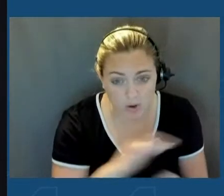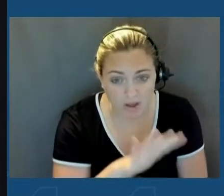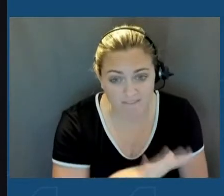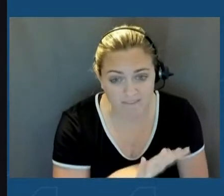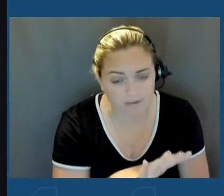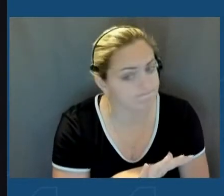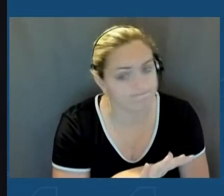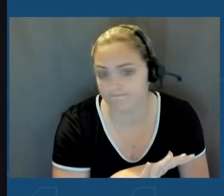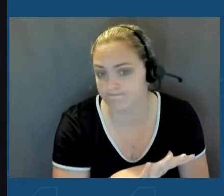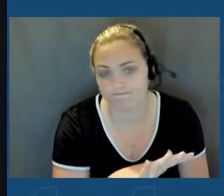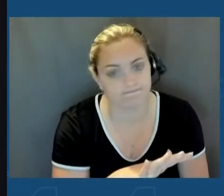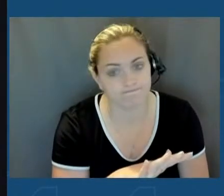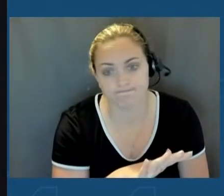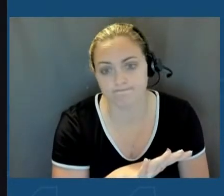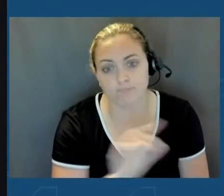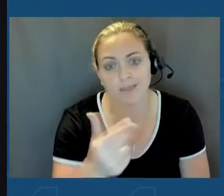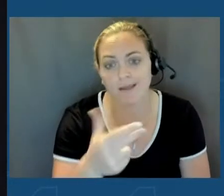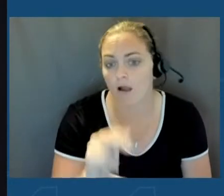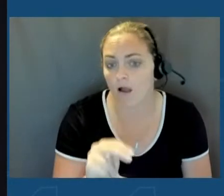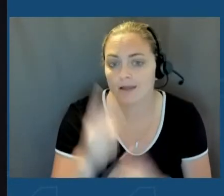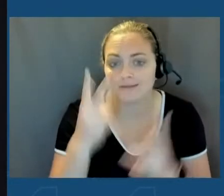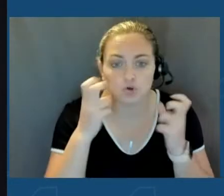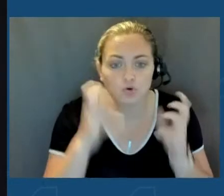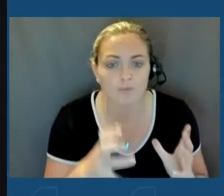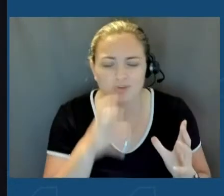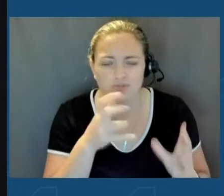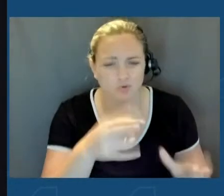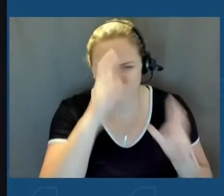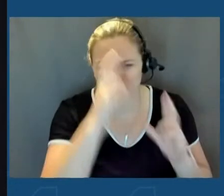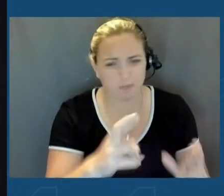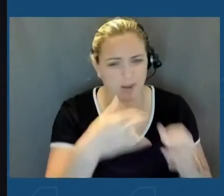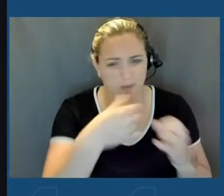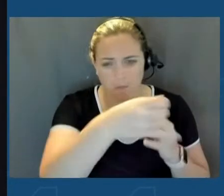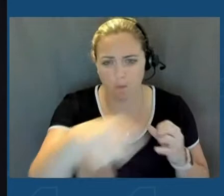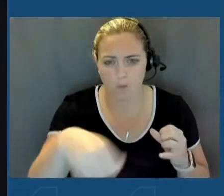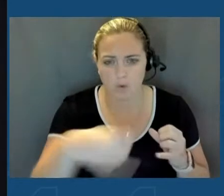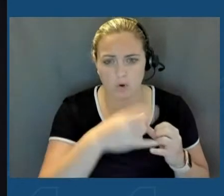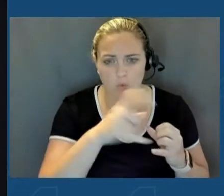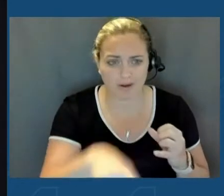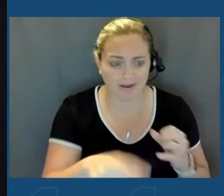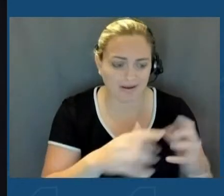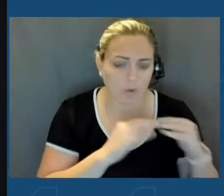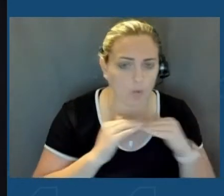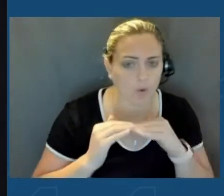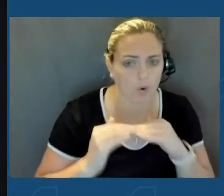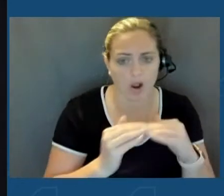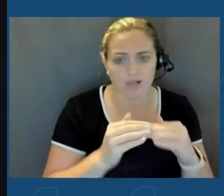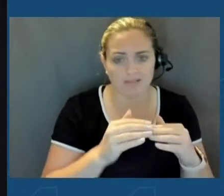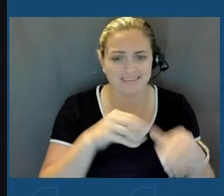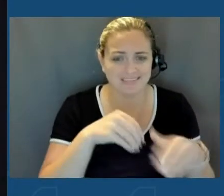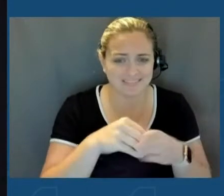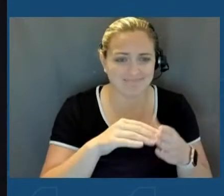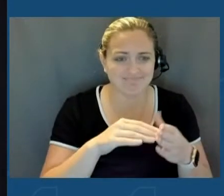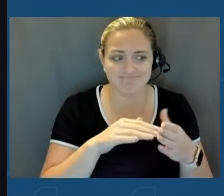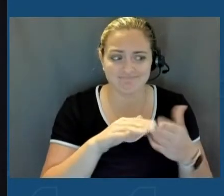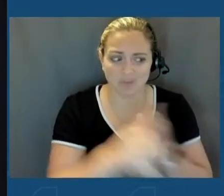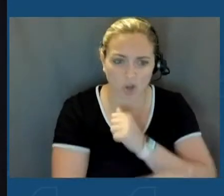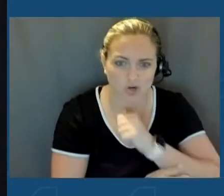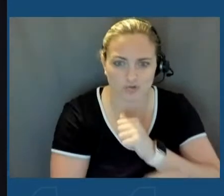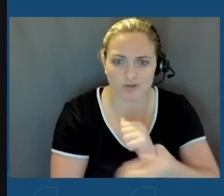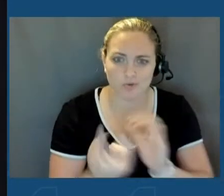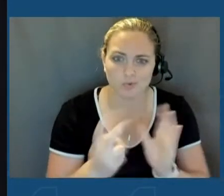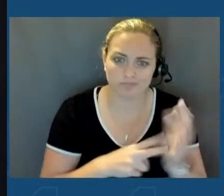because guns and criminals don't respect borders. We need our colleagues around the country to step up. And I